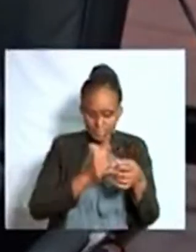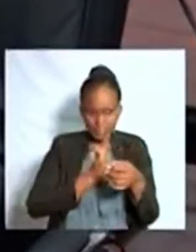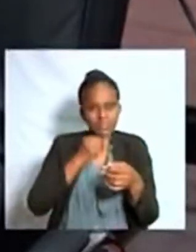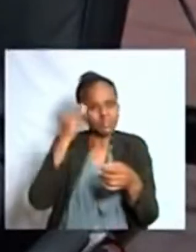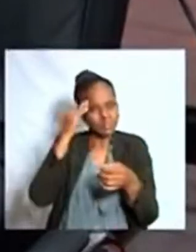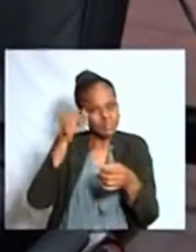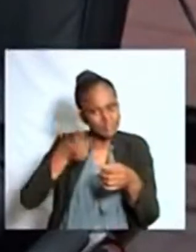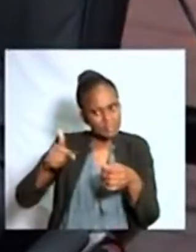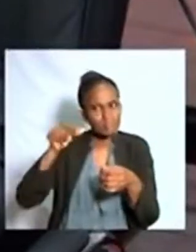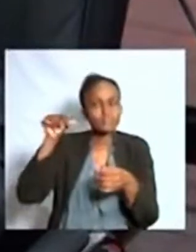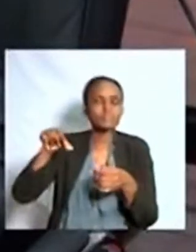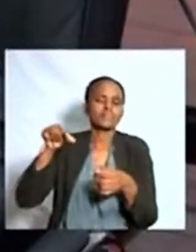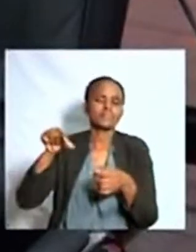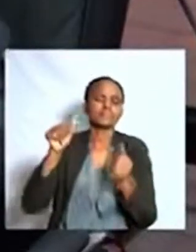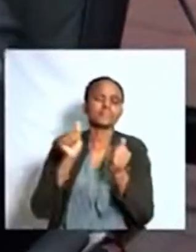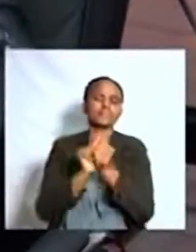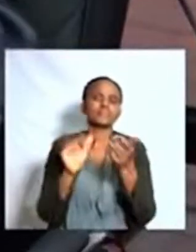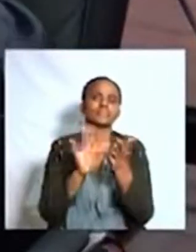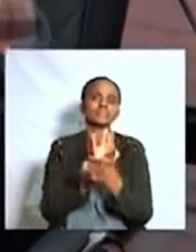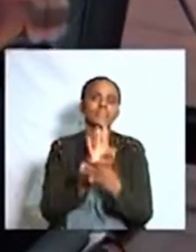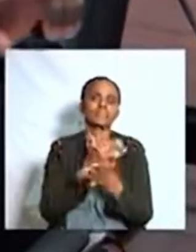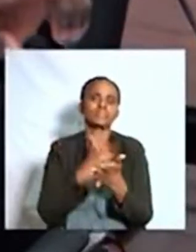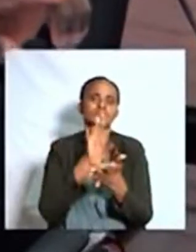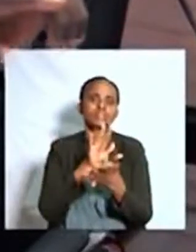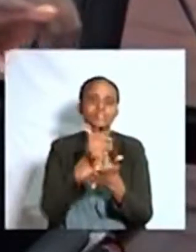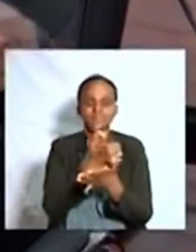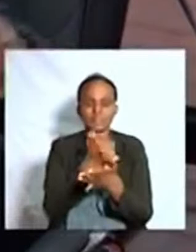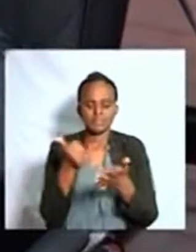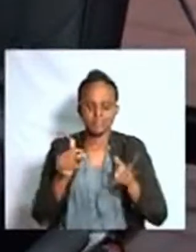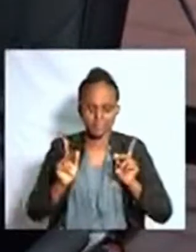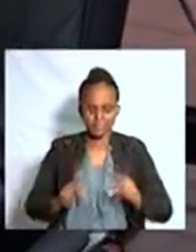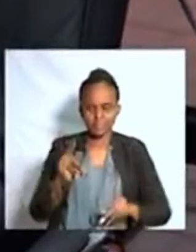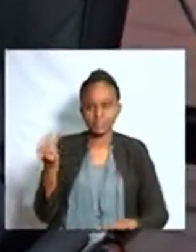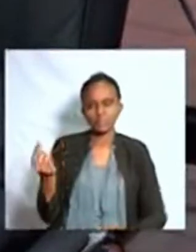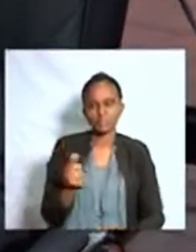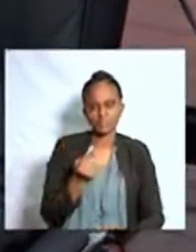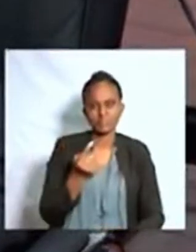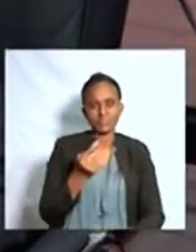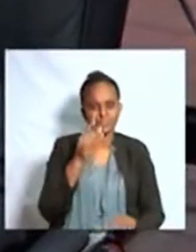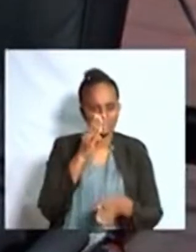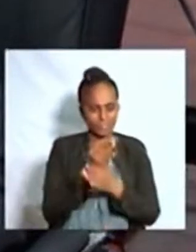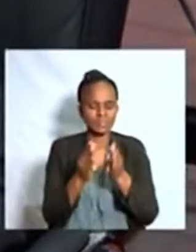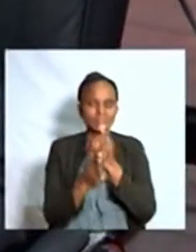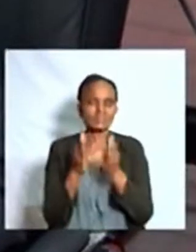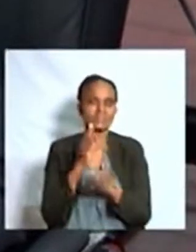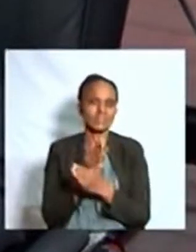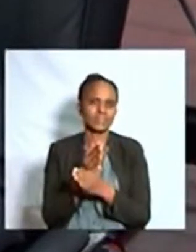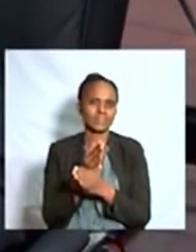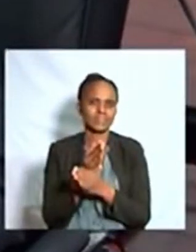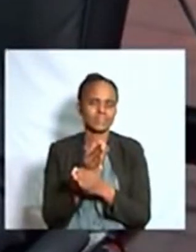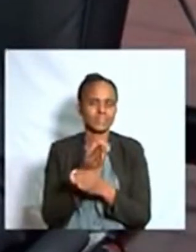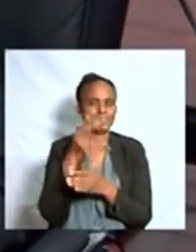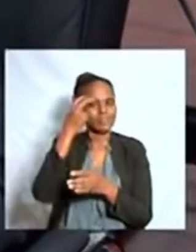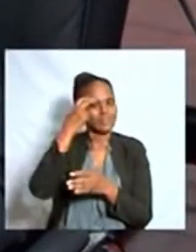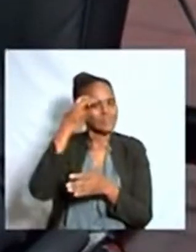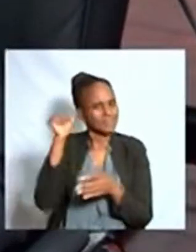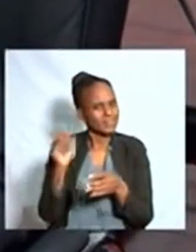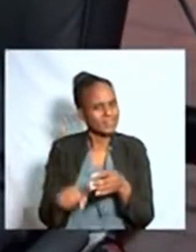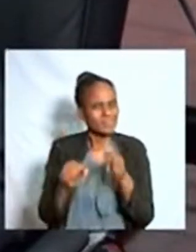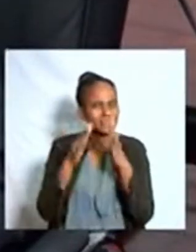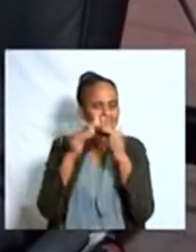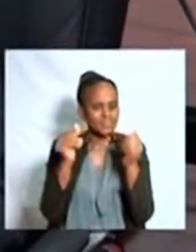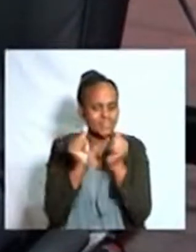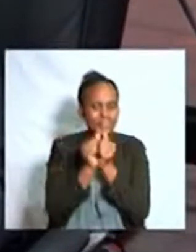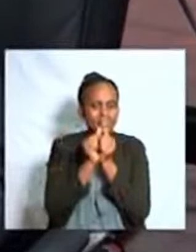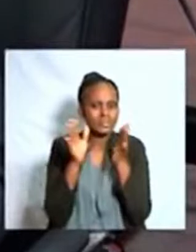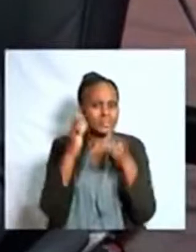presume he was qualified with papers. The other person has come. Building a guard's house